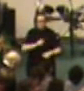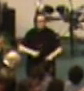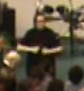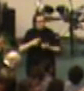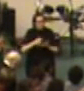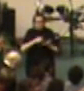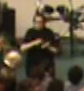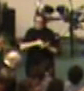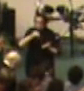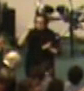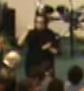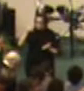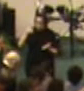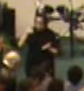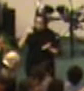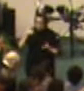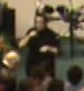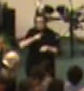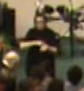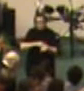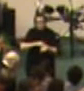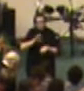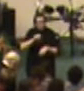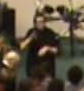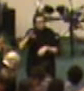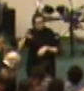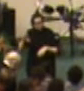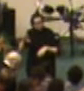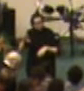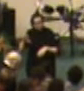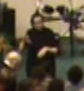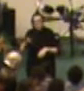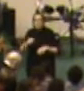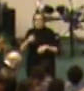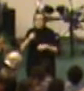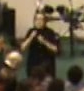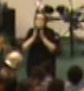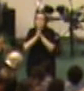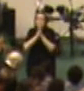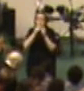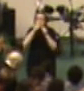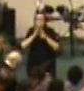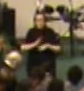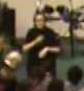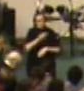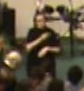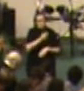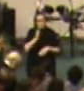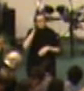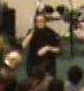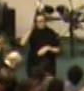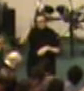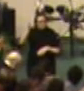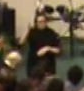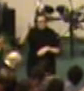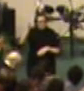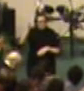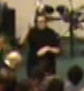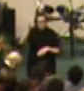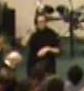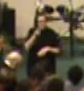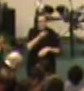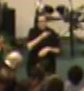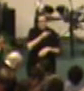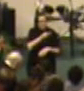learned during their time at Crossroads. And we just ask for your blessing on them in the future. That as Sean